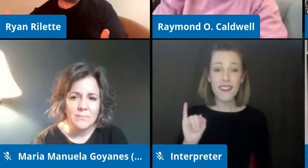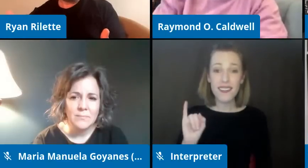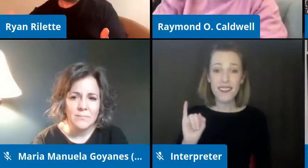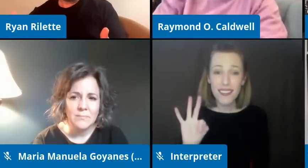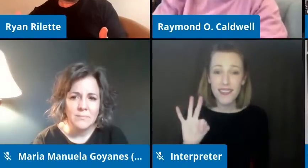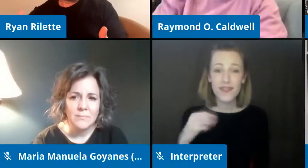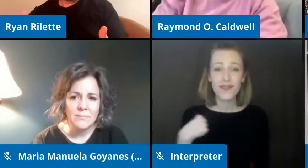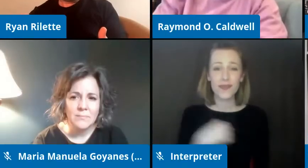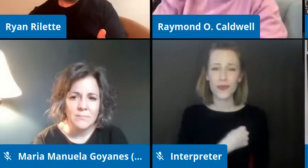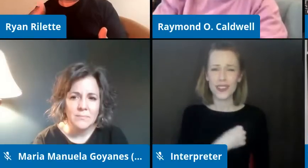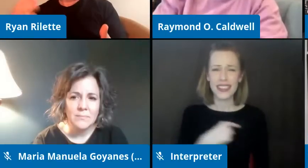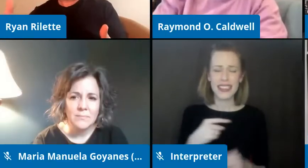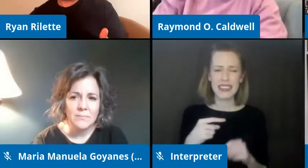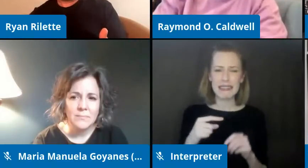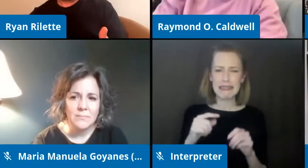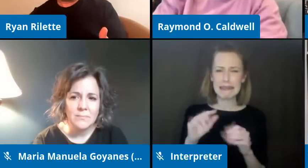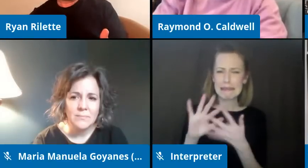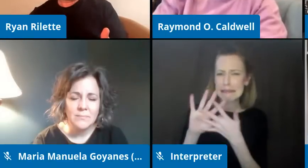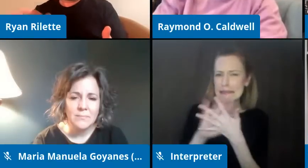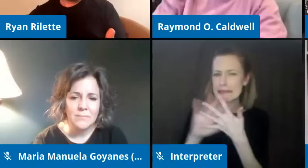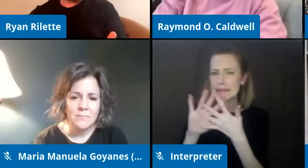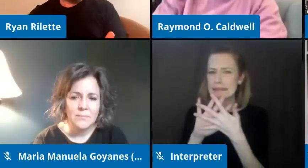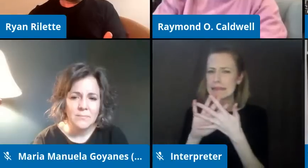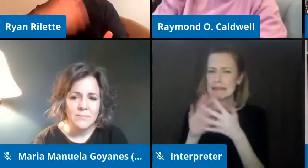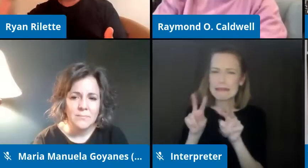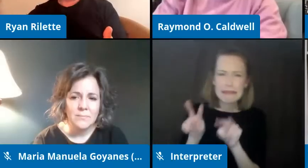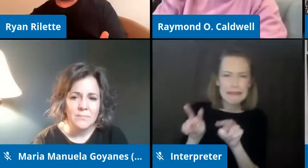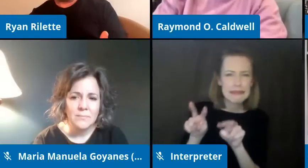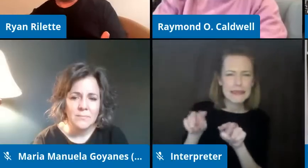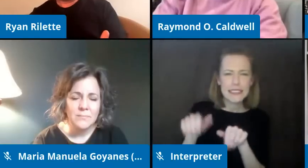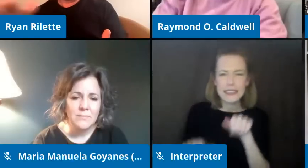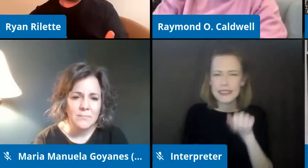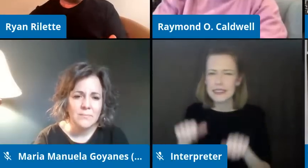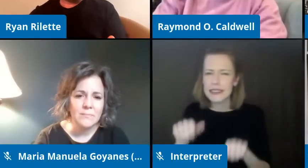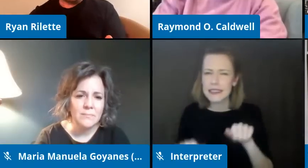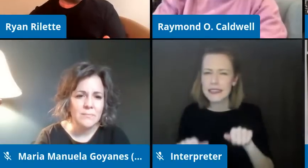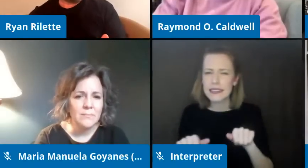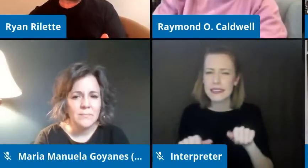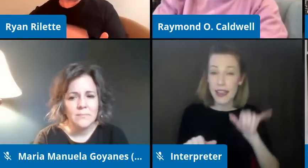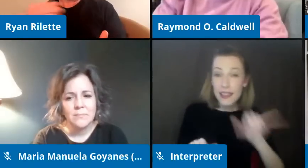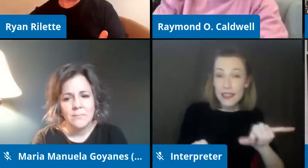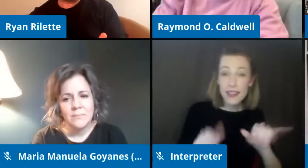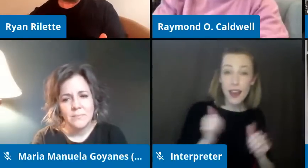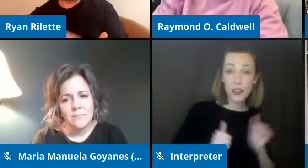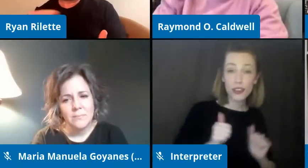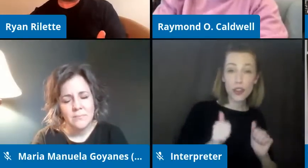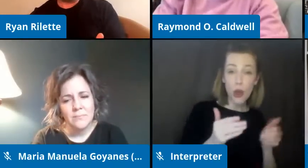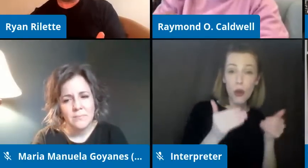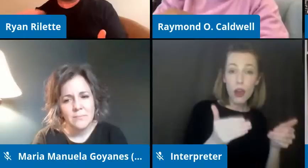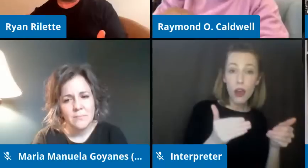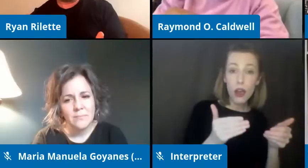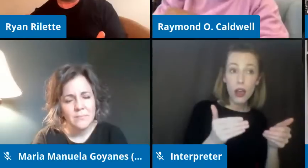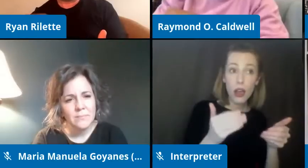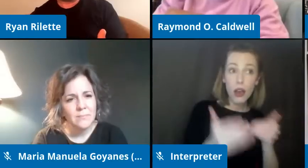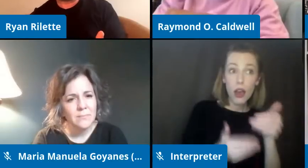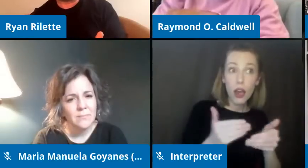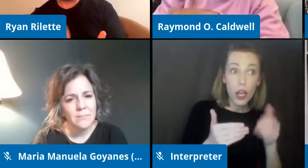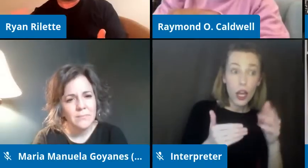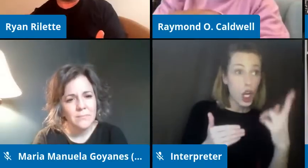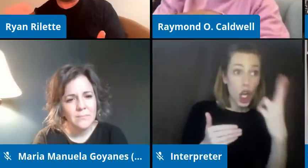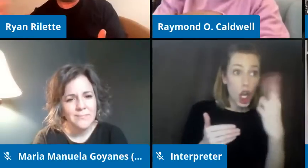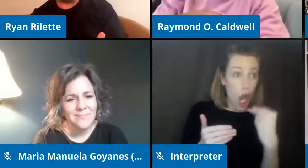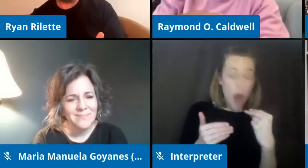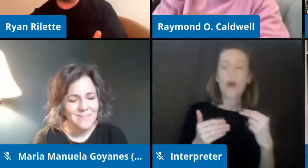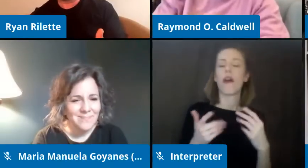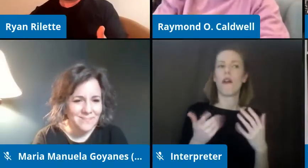say, is this show going to go forward? No, it's not. Is this show going to go forward? No, it's not. Then we're constantly putting out money in advance